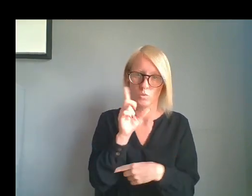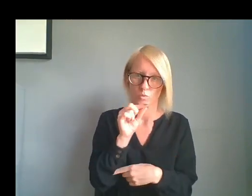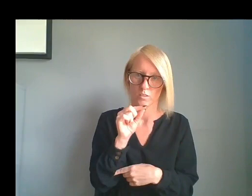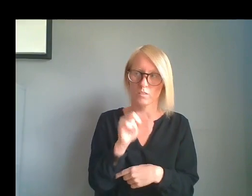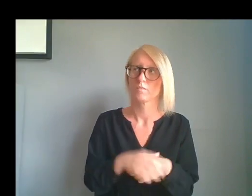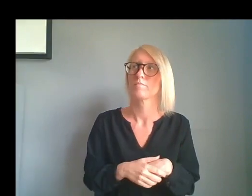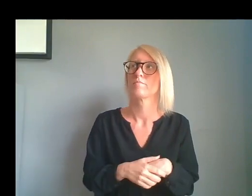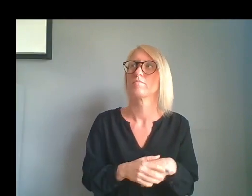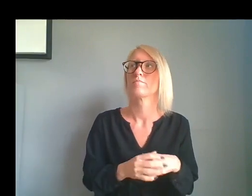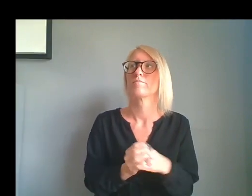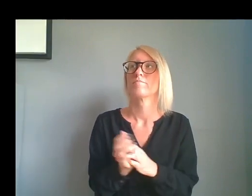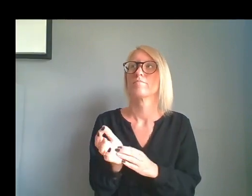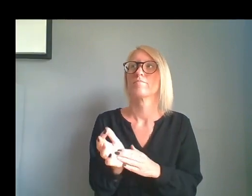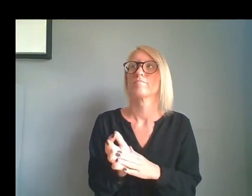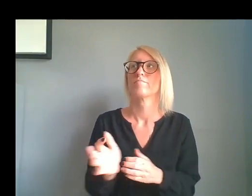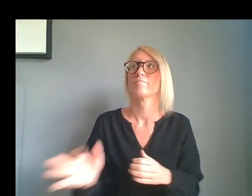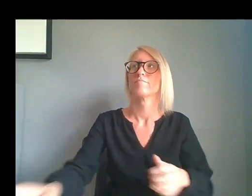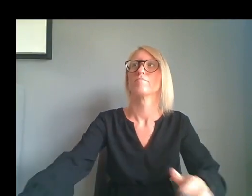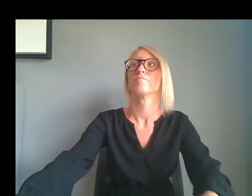using it for work purposes.